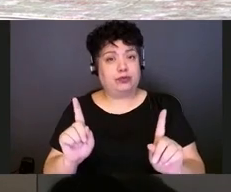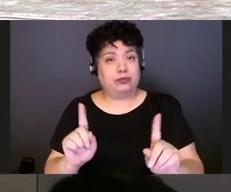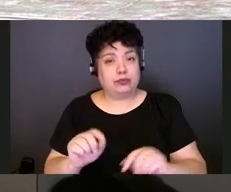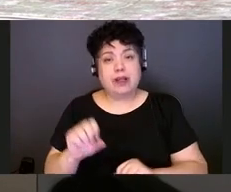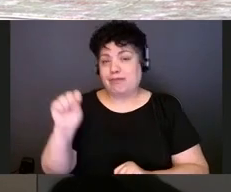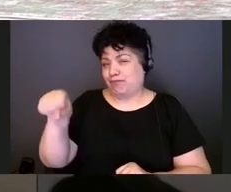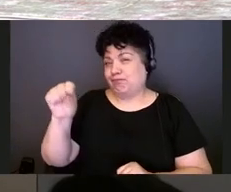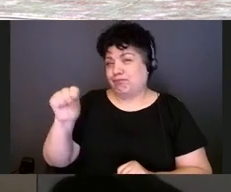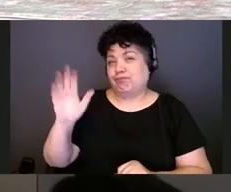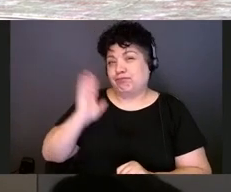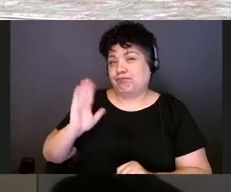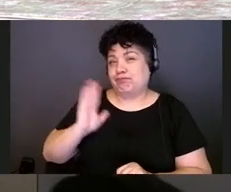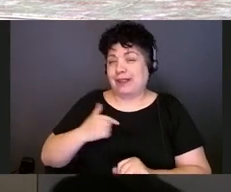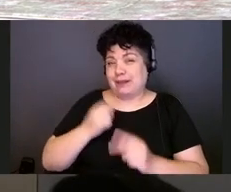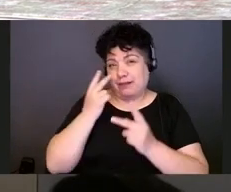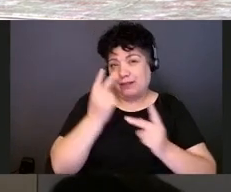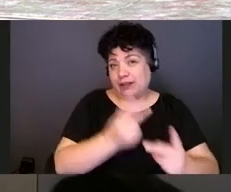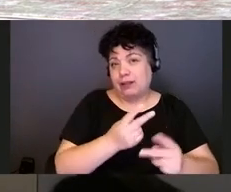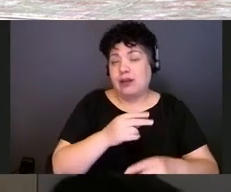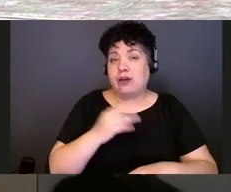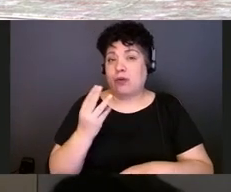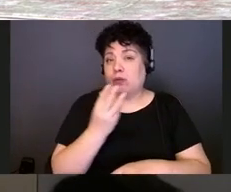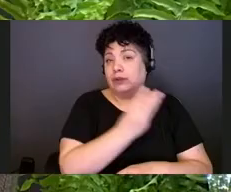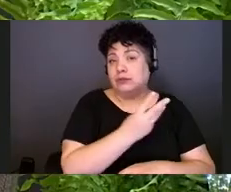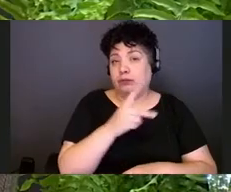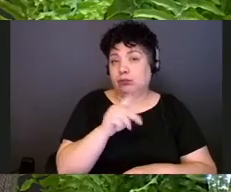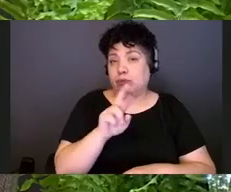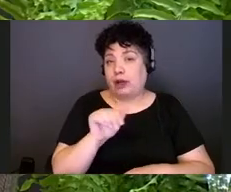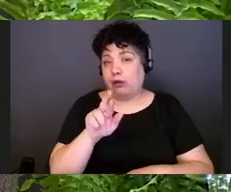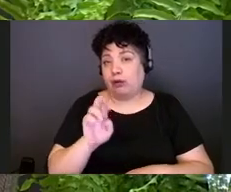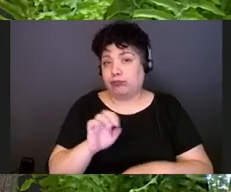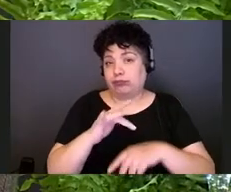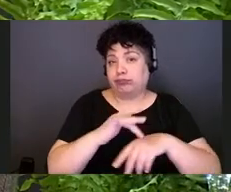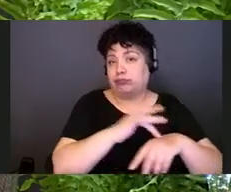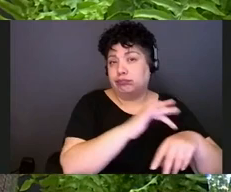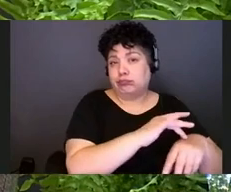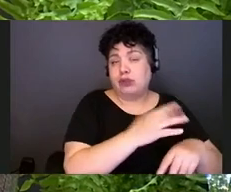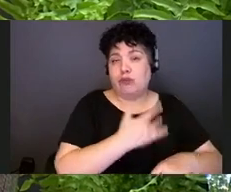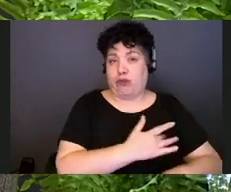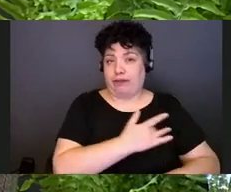schools in the prairies in the three provinces. Mm-hmm. And